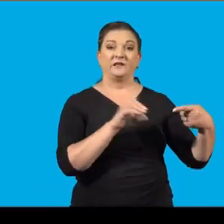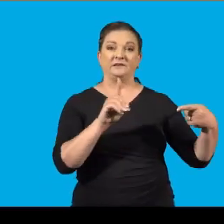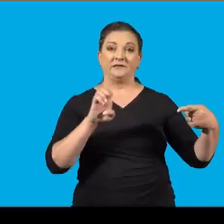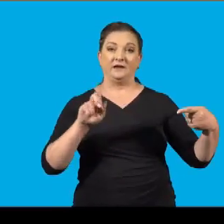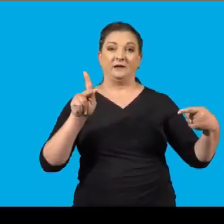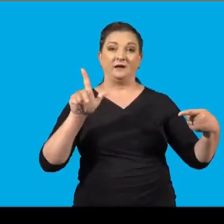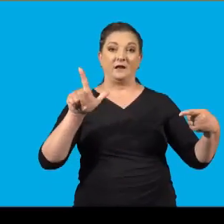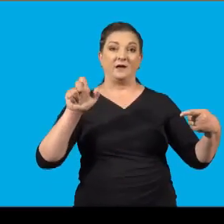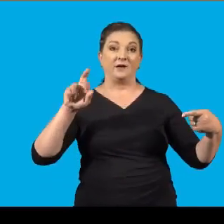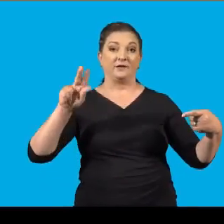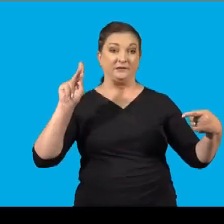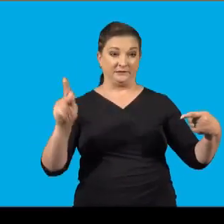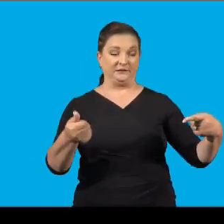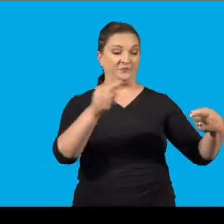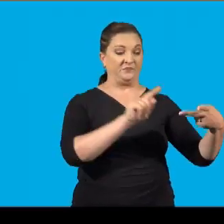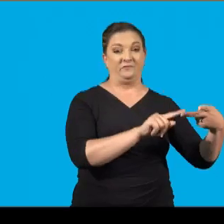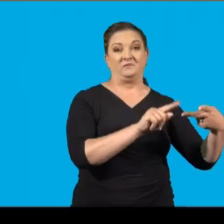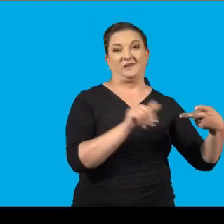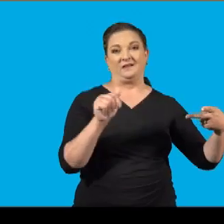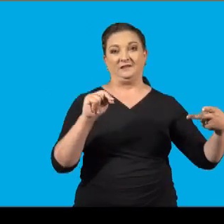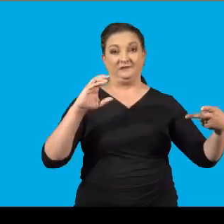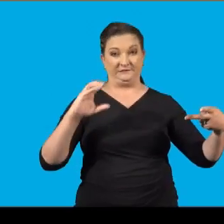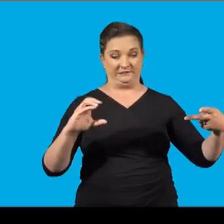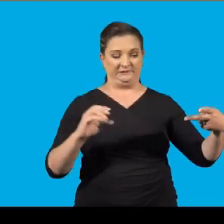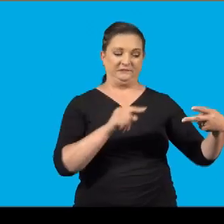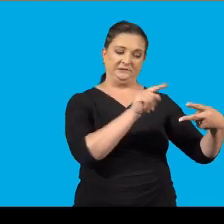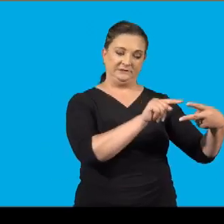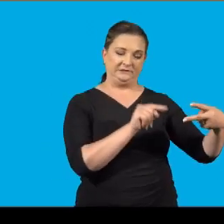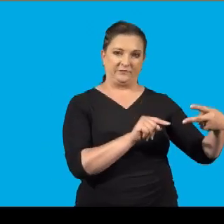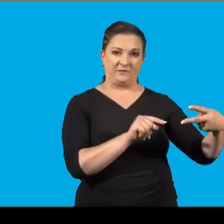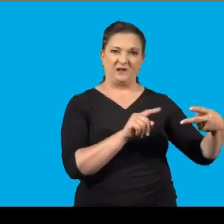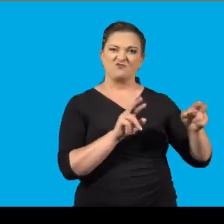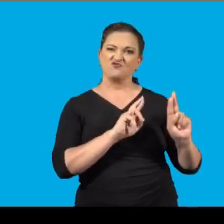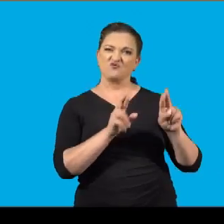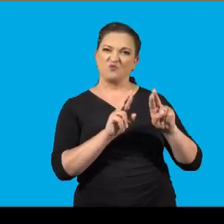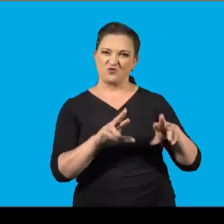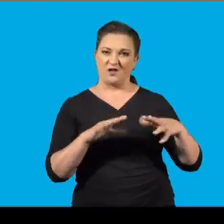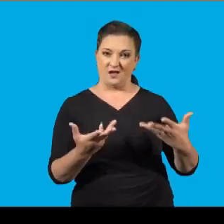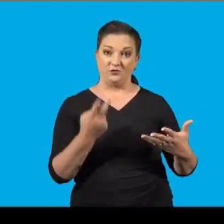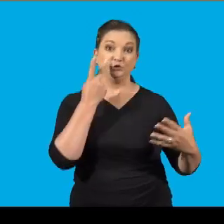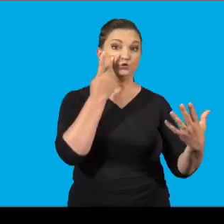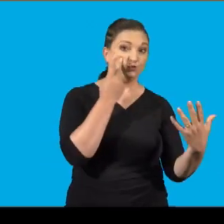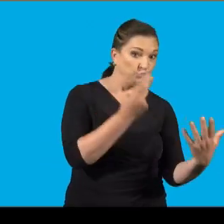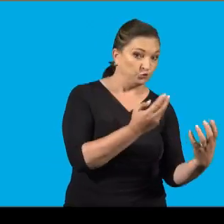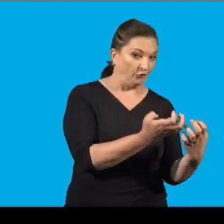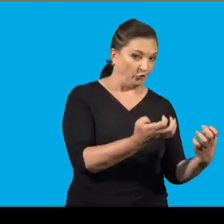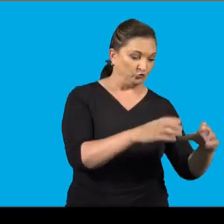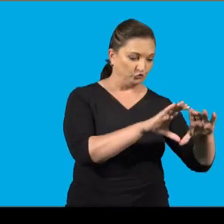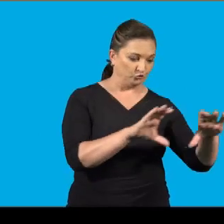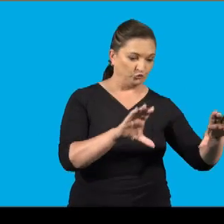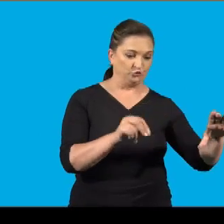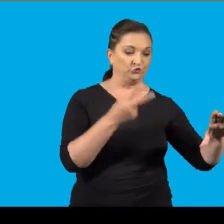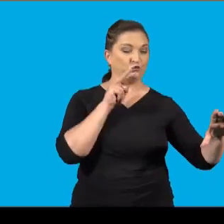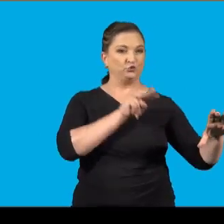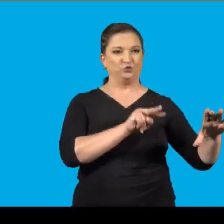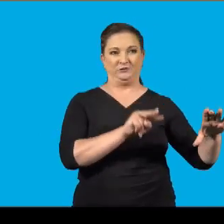is the ANC. Now let's look at the possible responses. Before we do that, let's look at the source. F.W. de